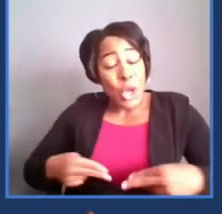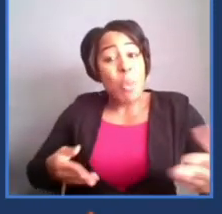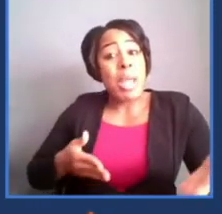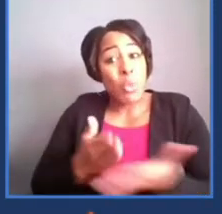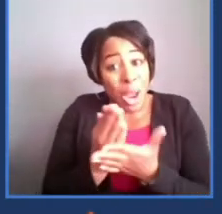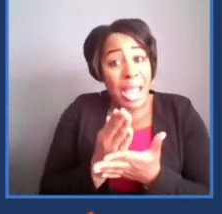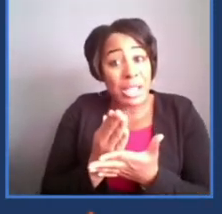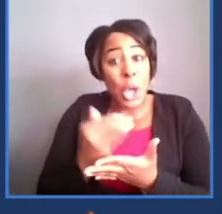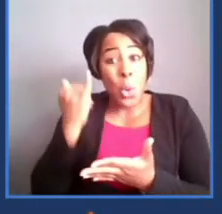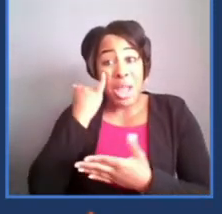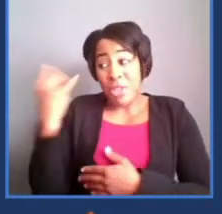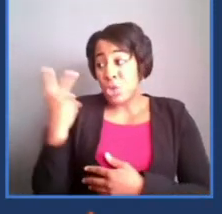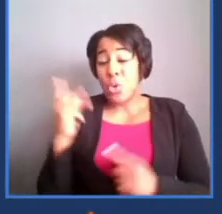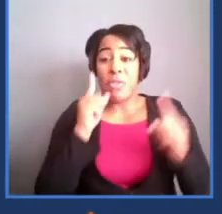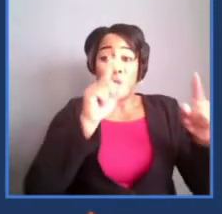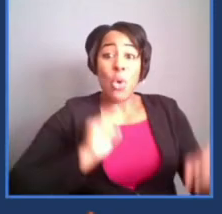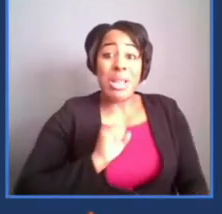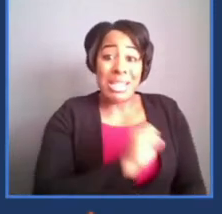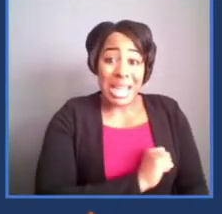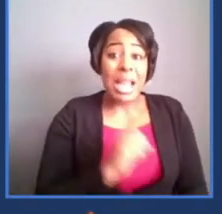United States of America.